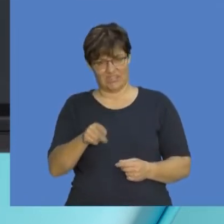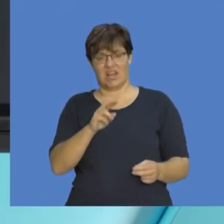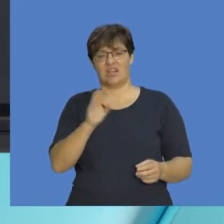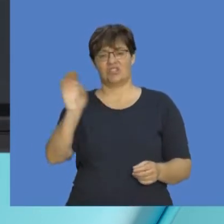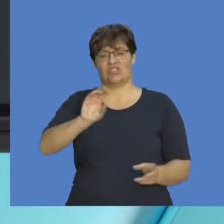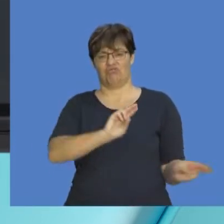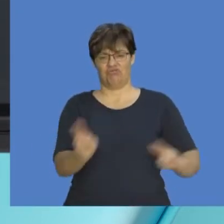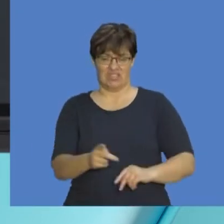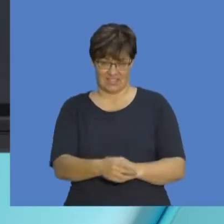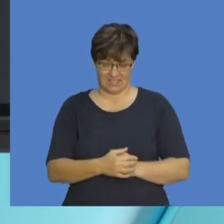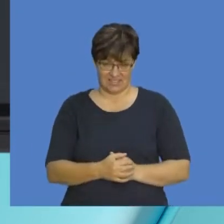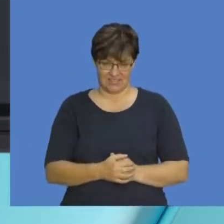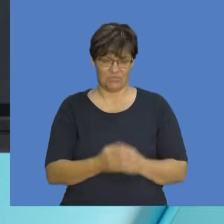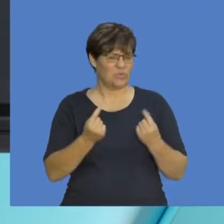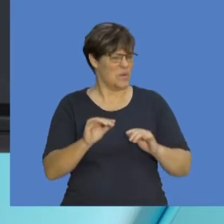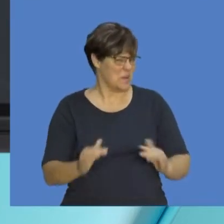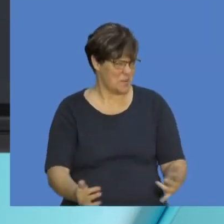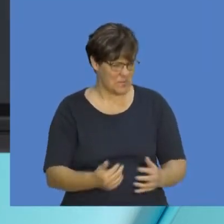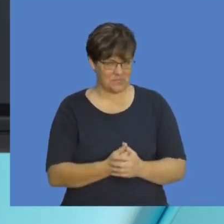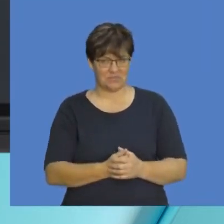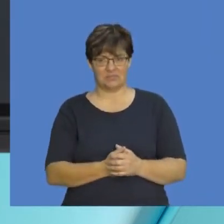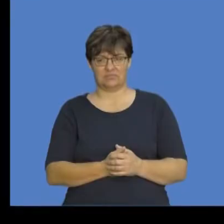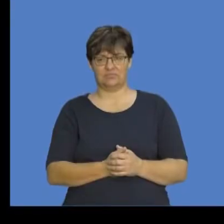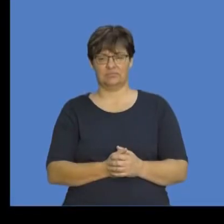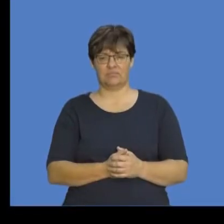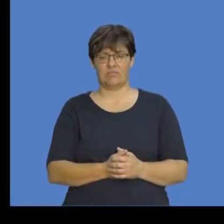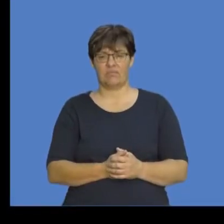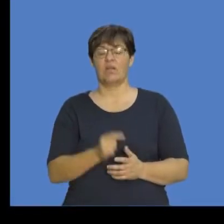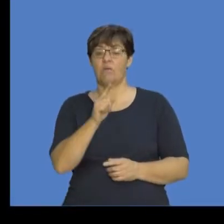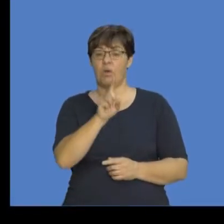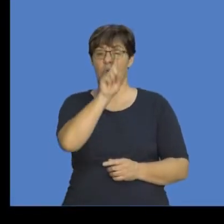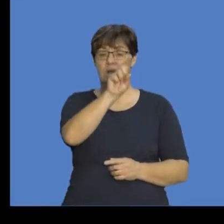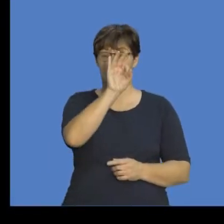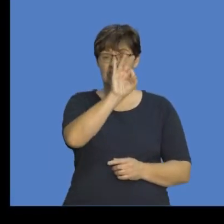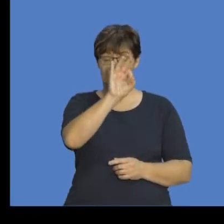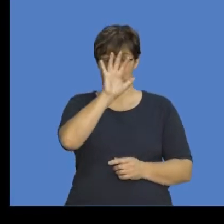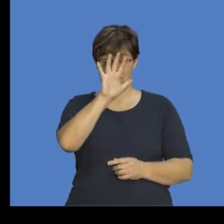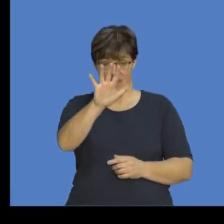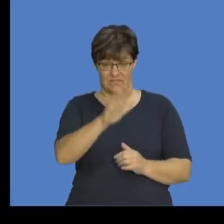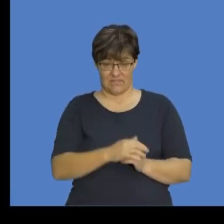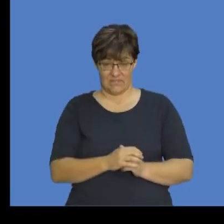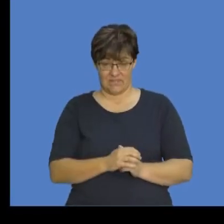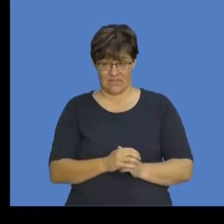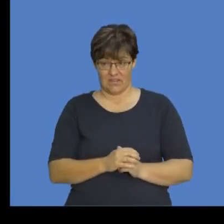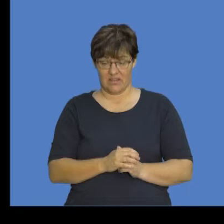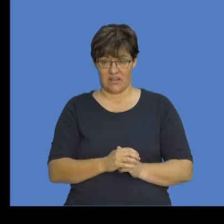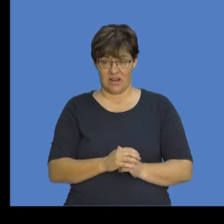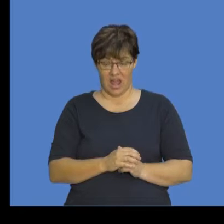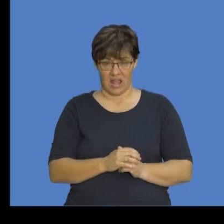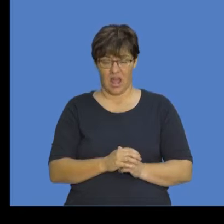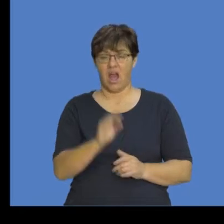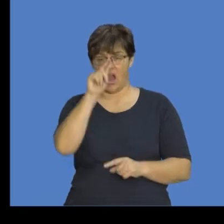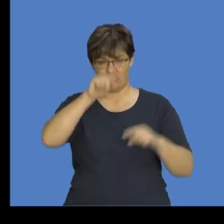ready salted. So this is how we're going to do it. So we have to convert the